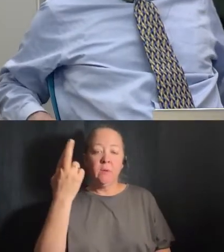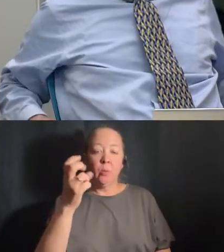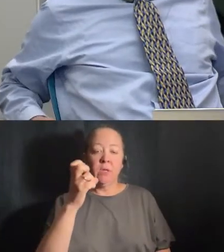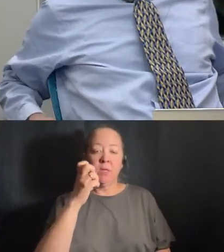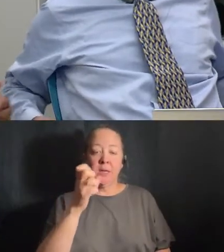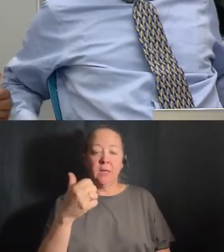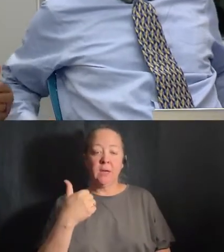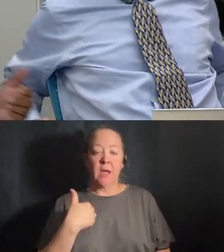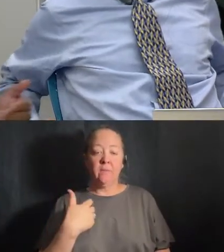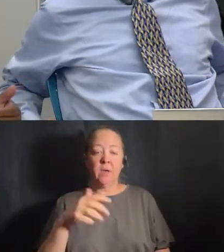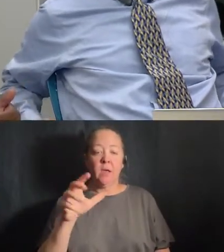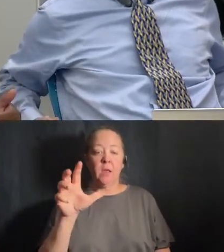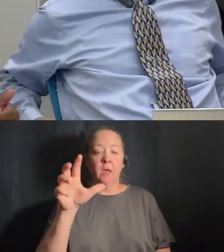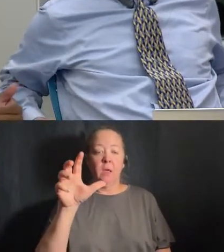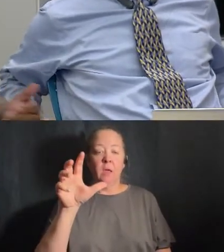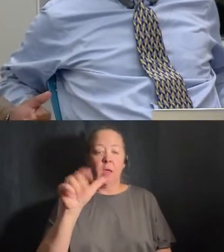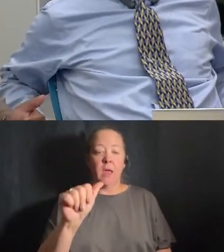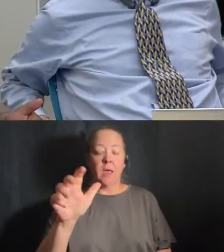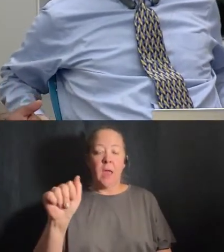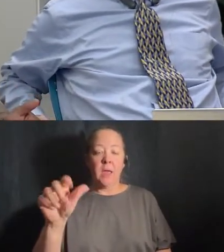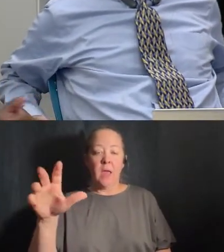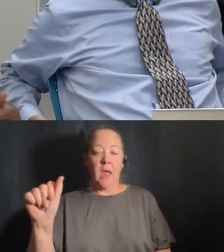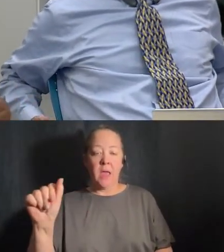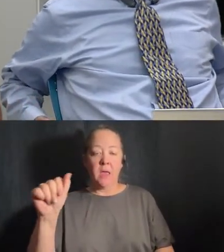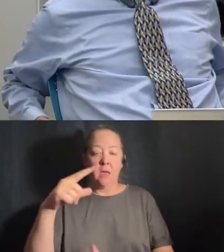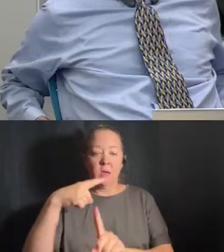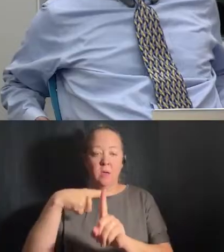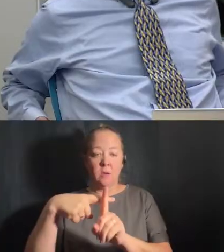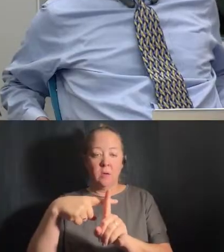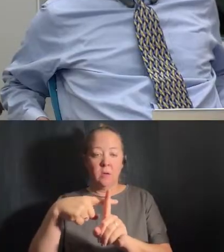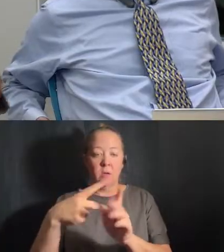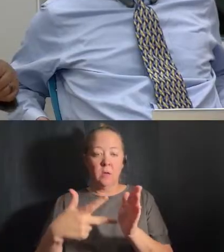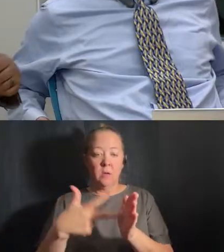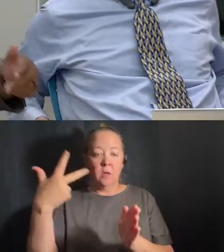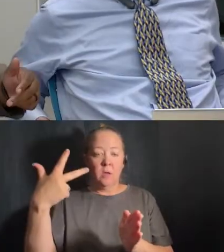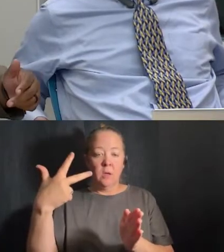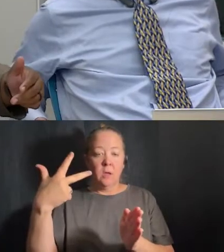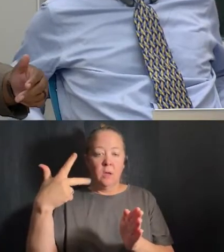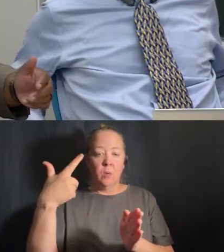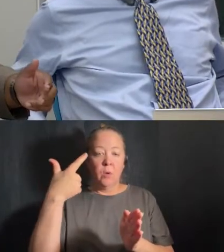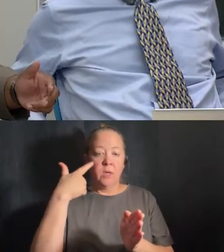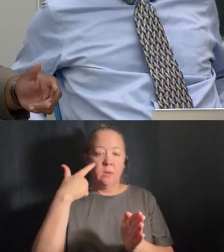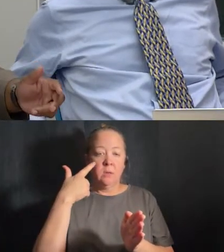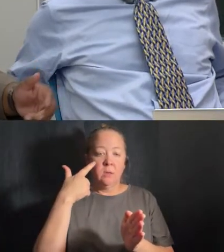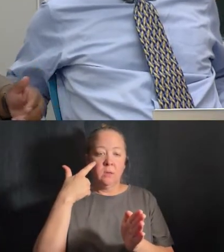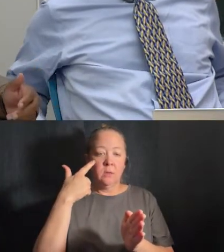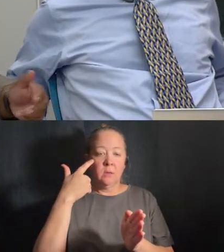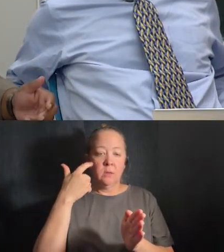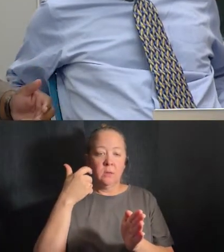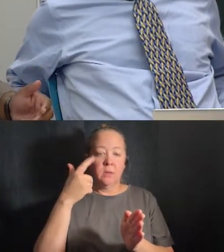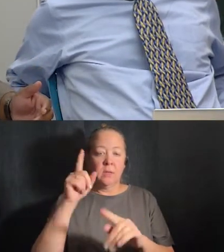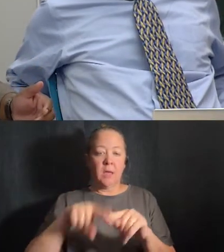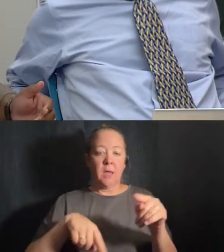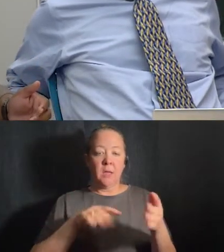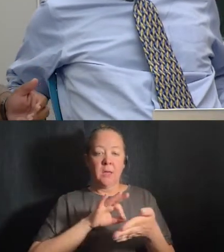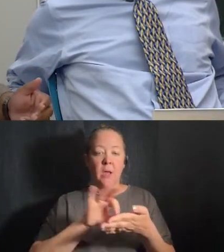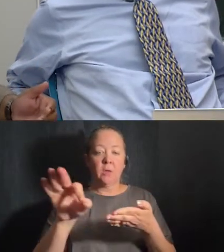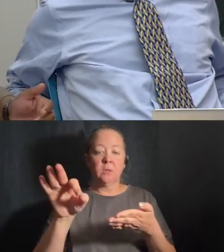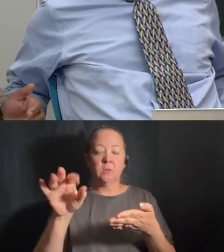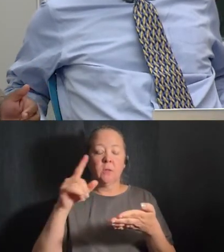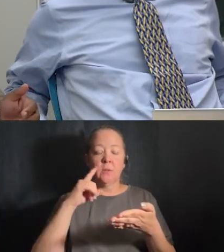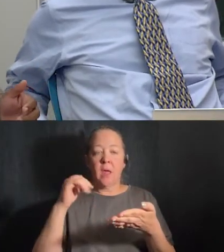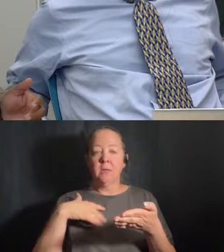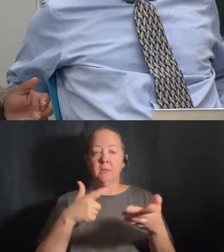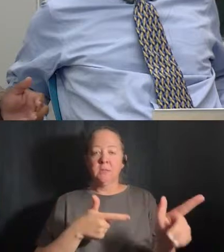got, we can't really count this to speed income or revenue. We've got other potential streams of revenue that could